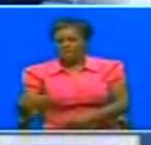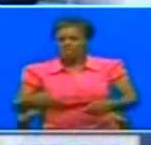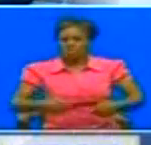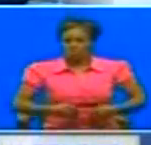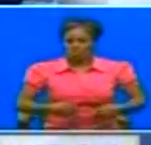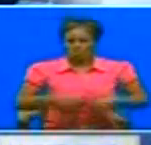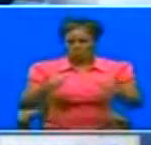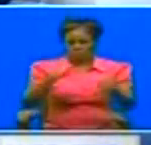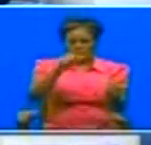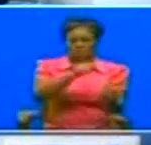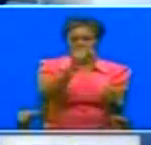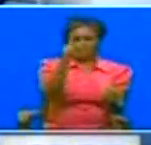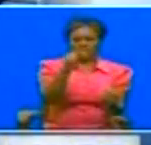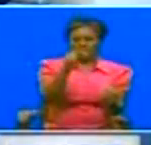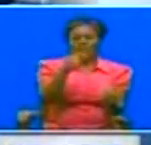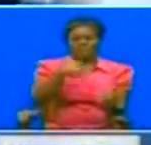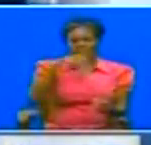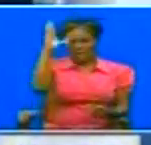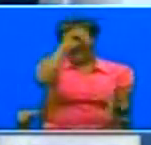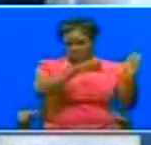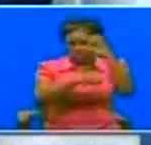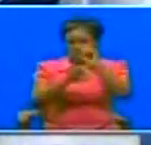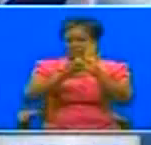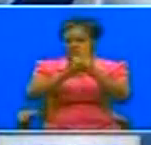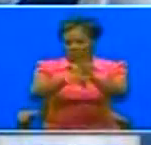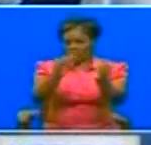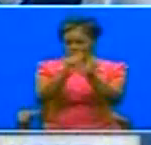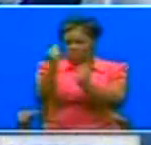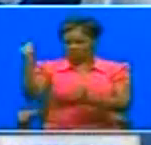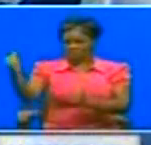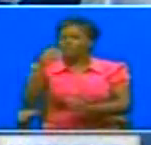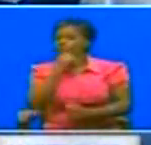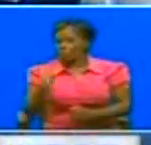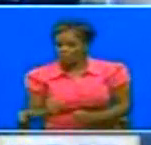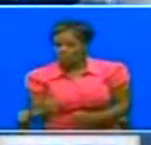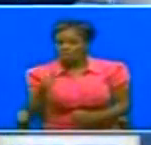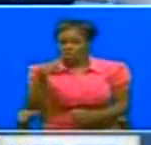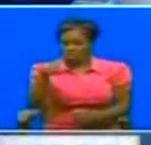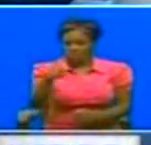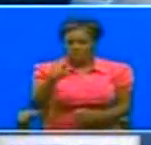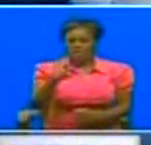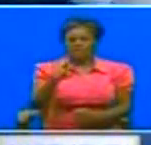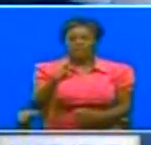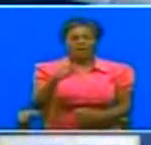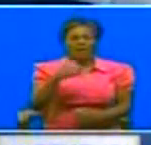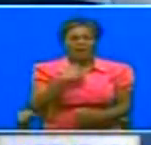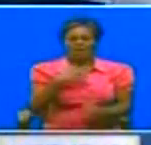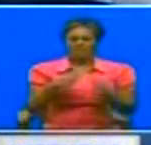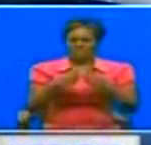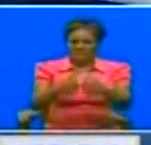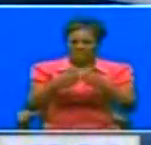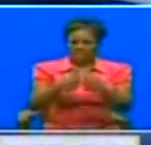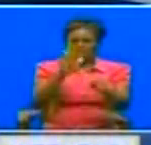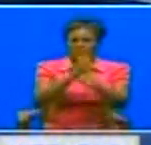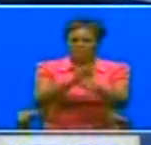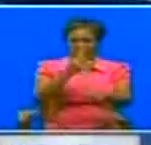can test? Because I'm assuming that, for instance, if you're 15 years old and you've just made your sexual debut, or you've had sex a couple of